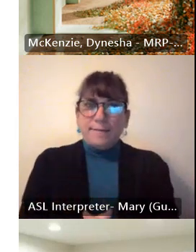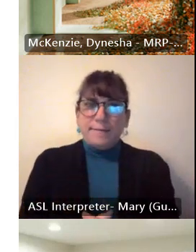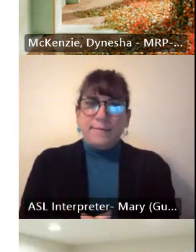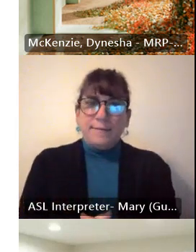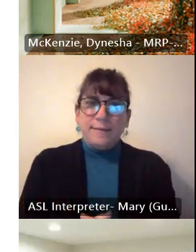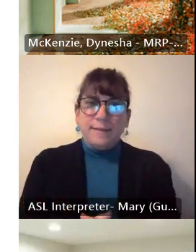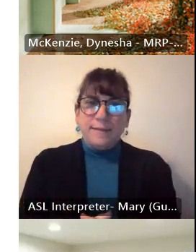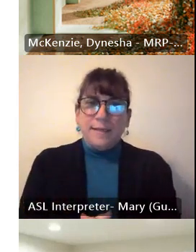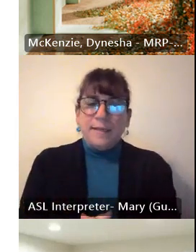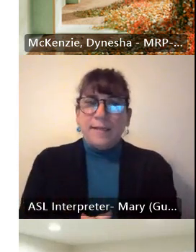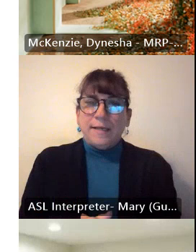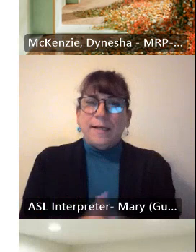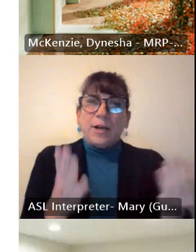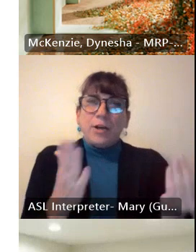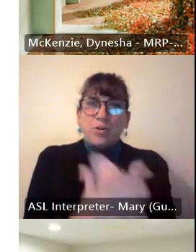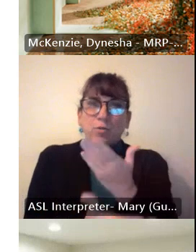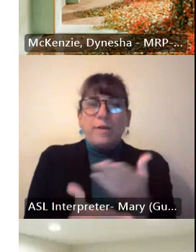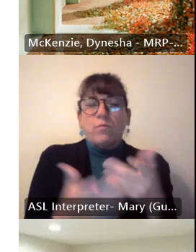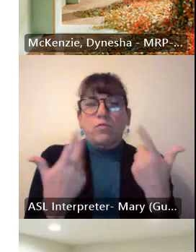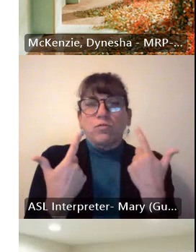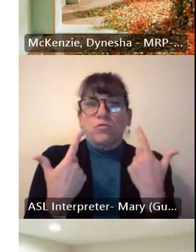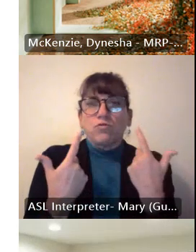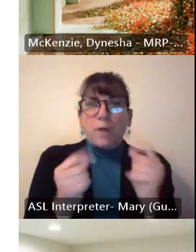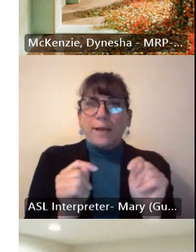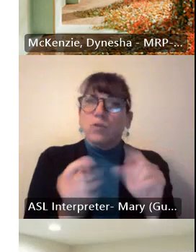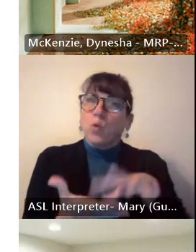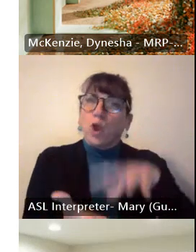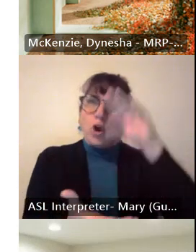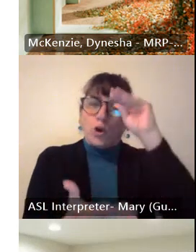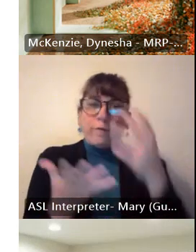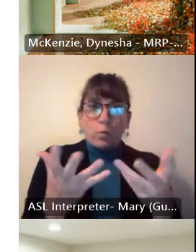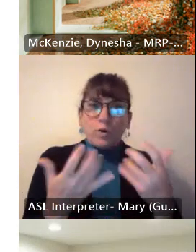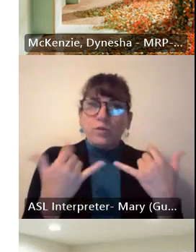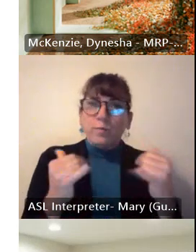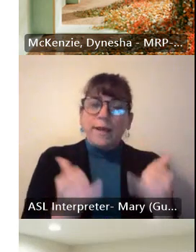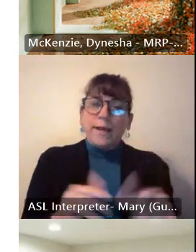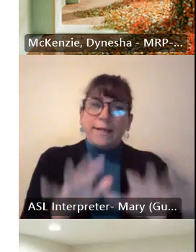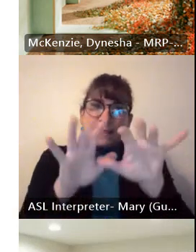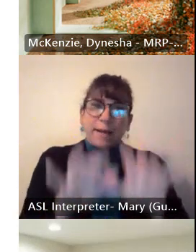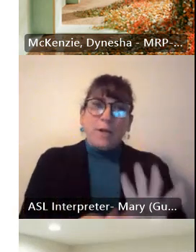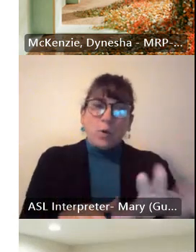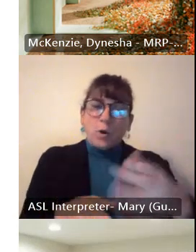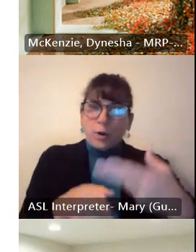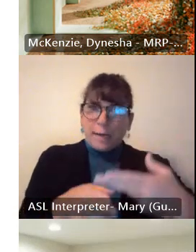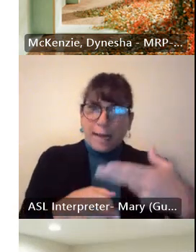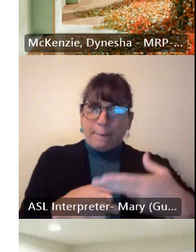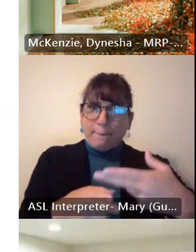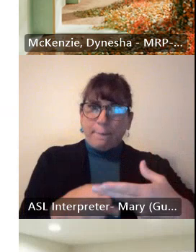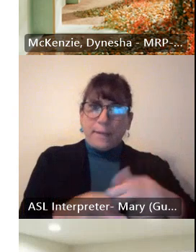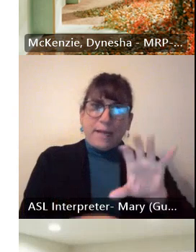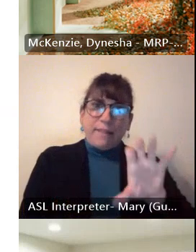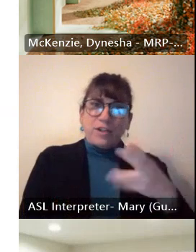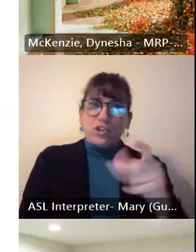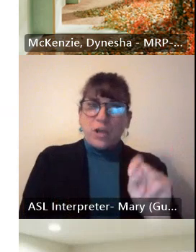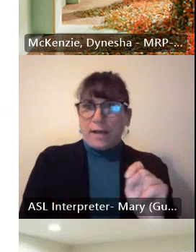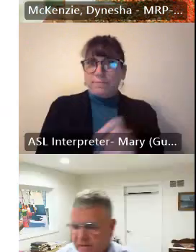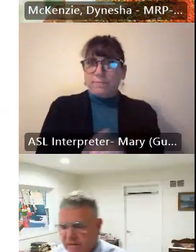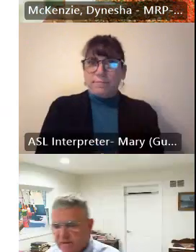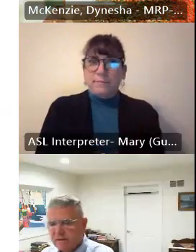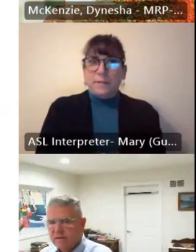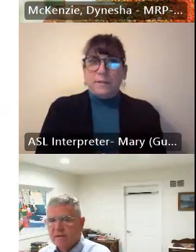This is a new thing. We're trying to learn it through. So if you want to play, put your name in the chat real quickly.